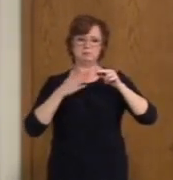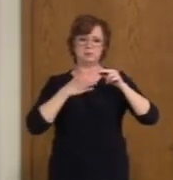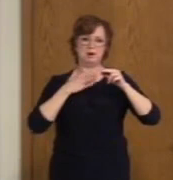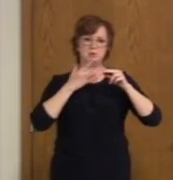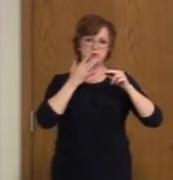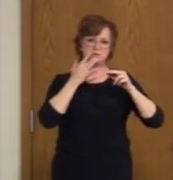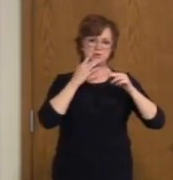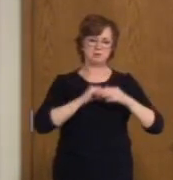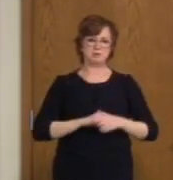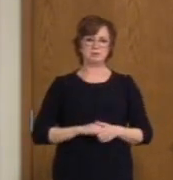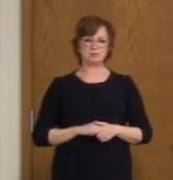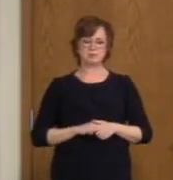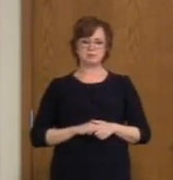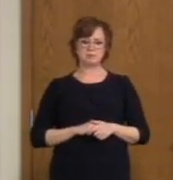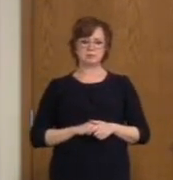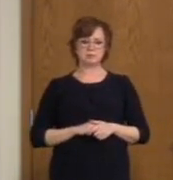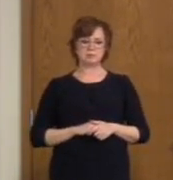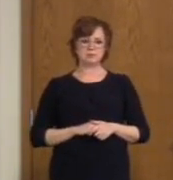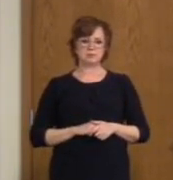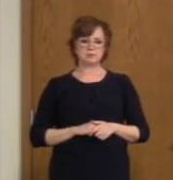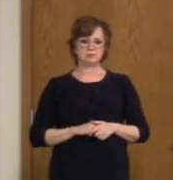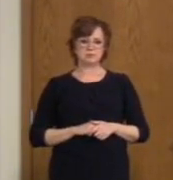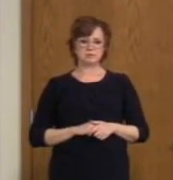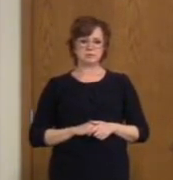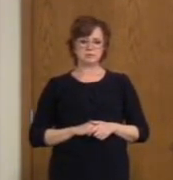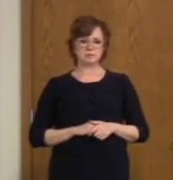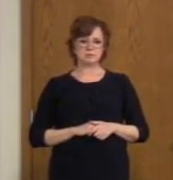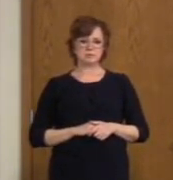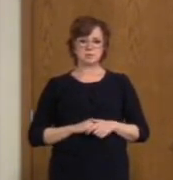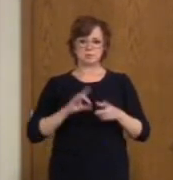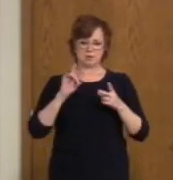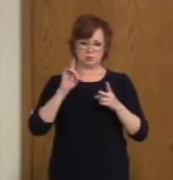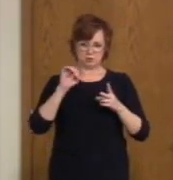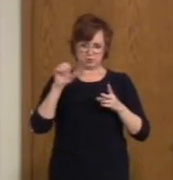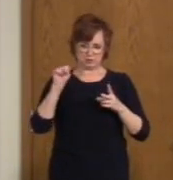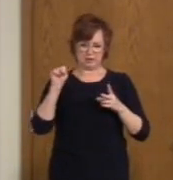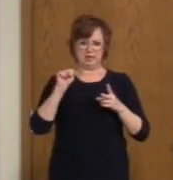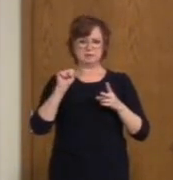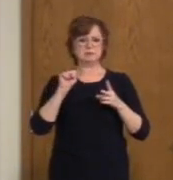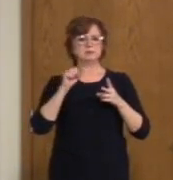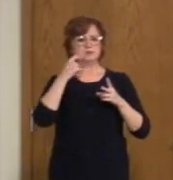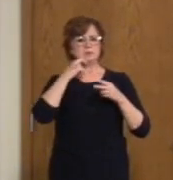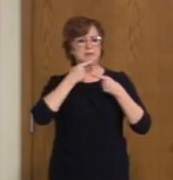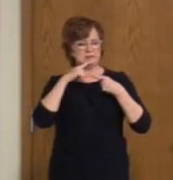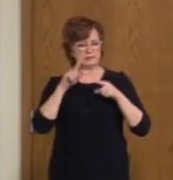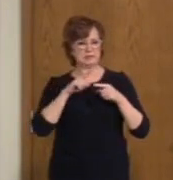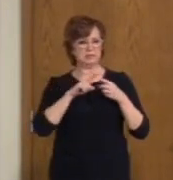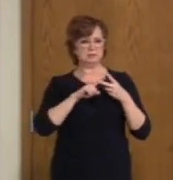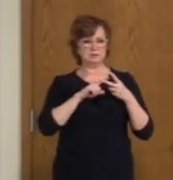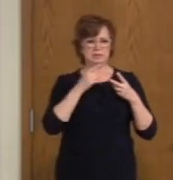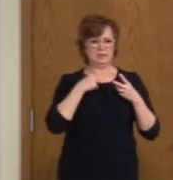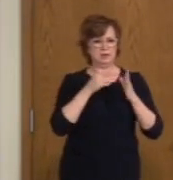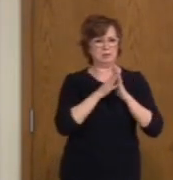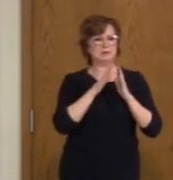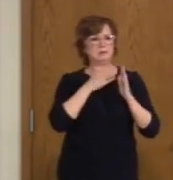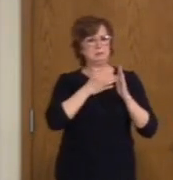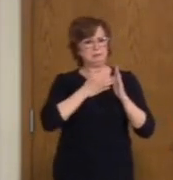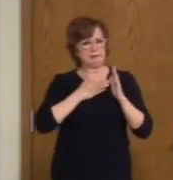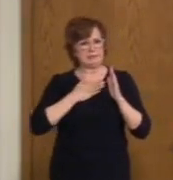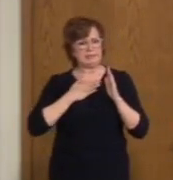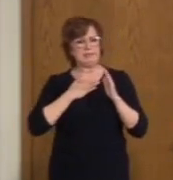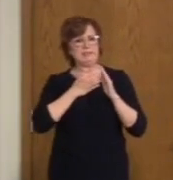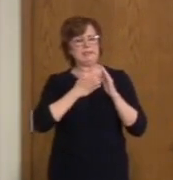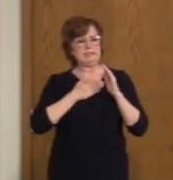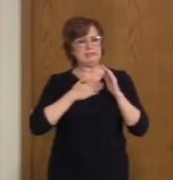number of times already today, asking everyone in Saskatchewan to be just that little bit more diligent with our public health orders, be